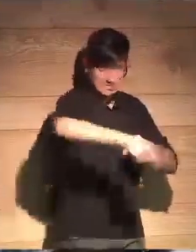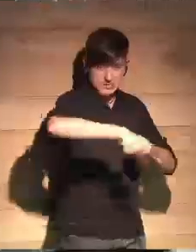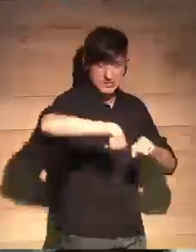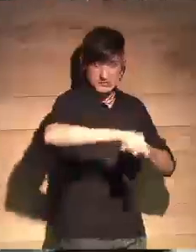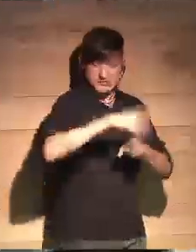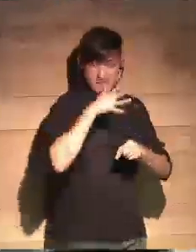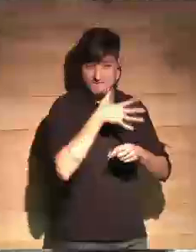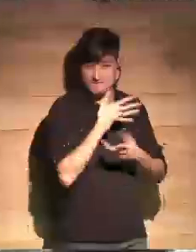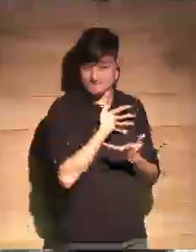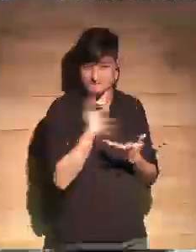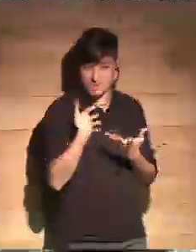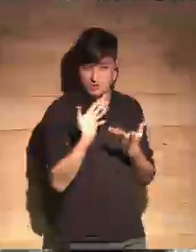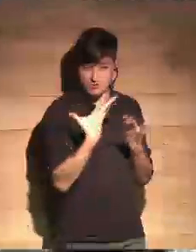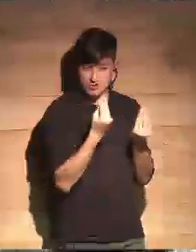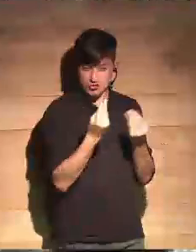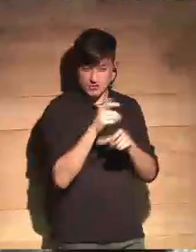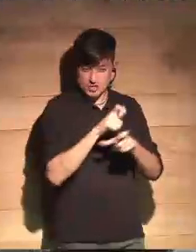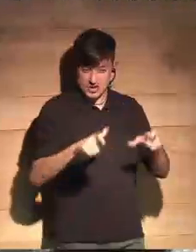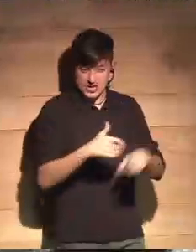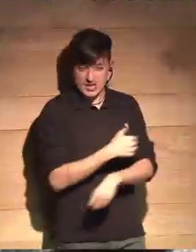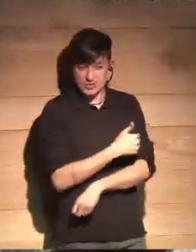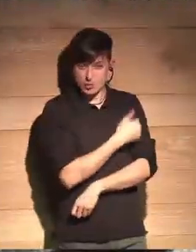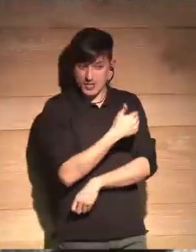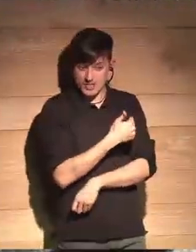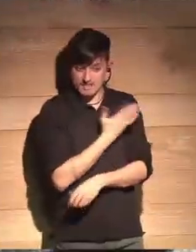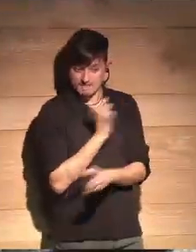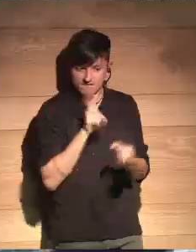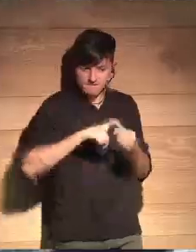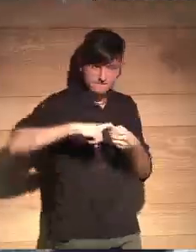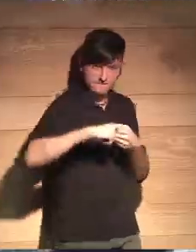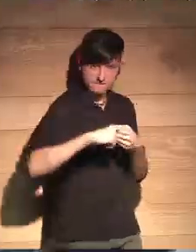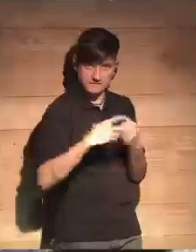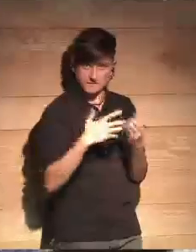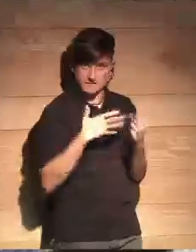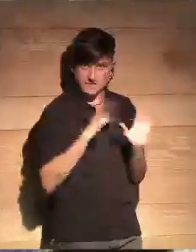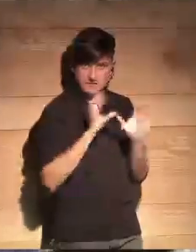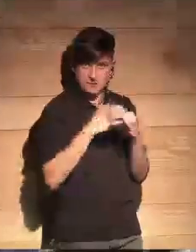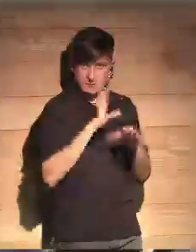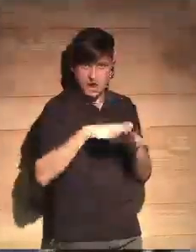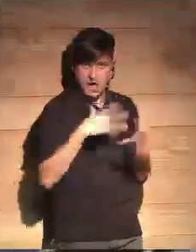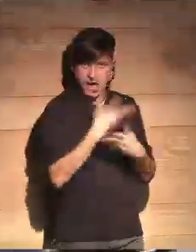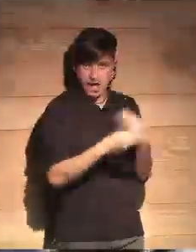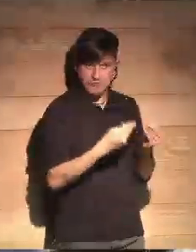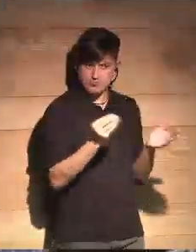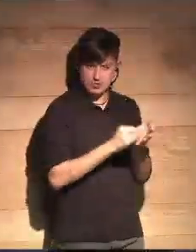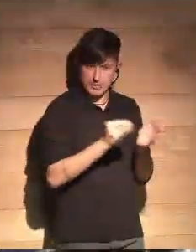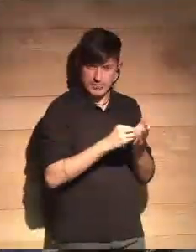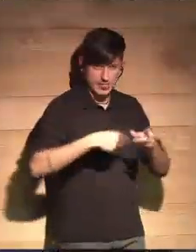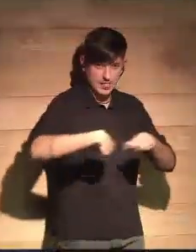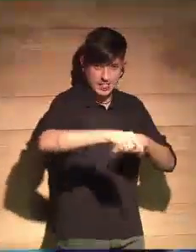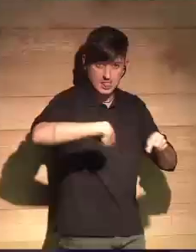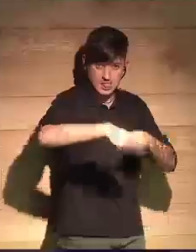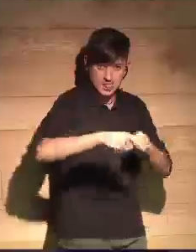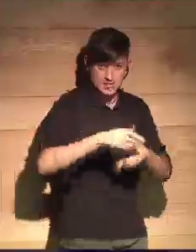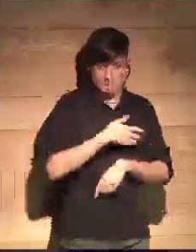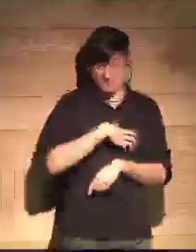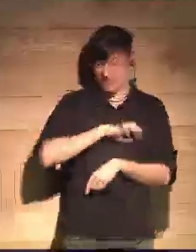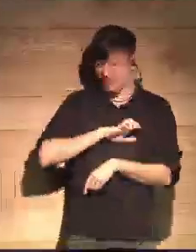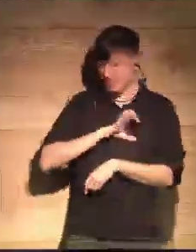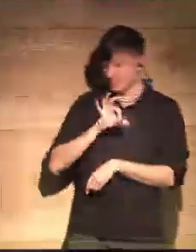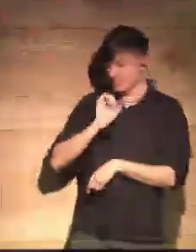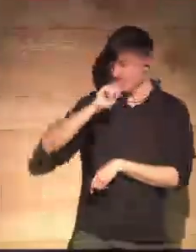the team. After 100 times, the San Francisco police got a bit suspicious, so they pulled us over and, asking us